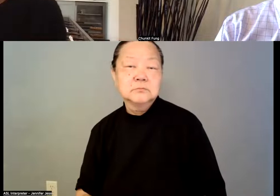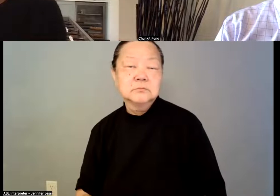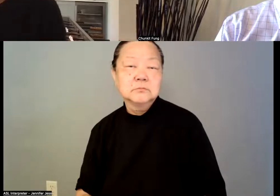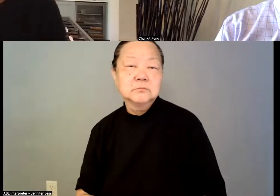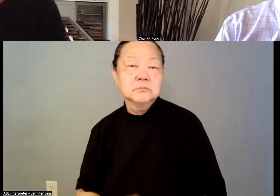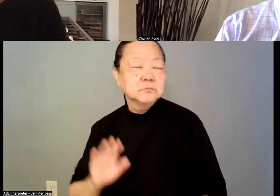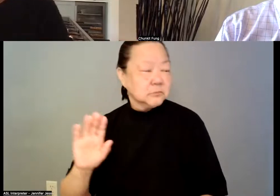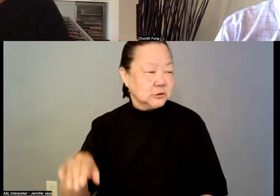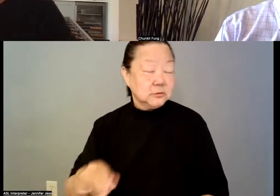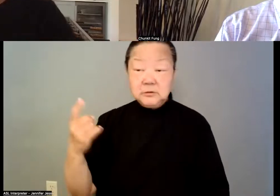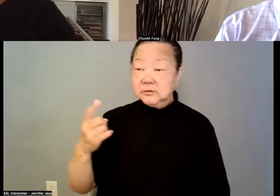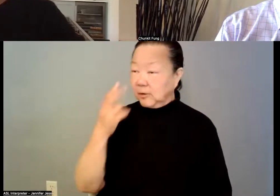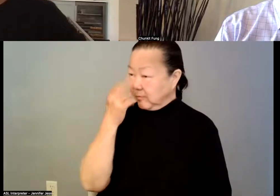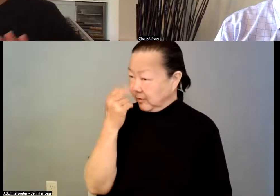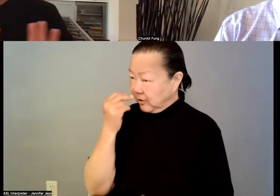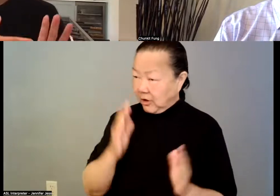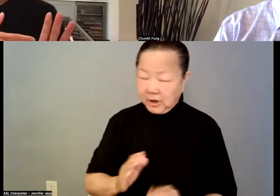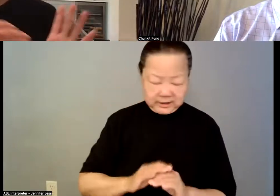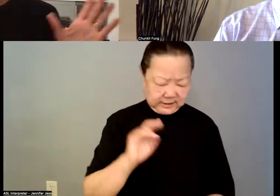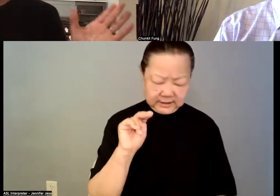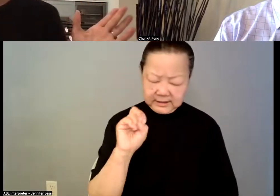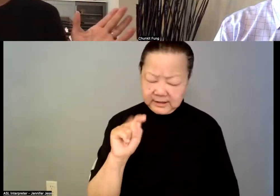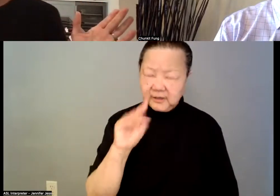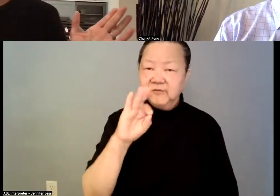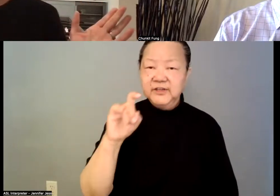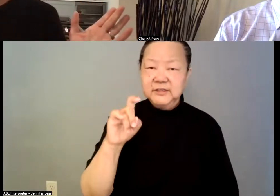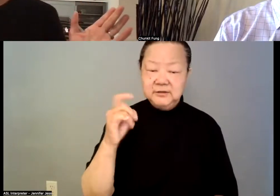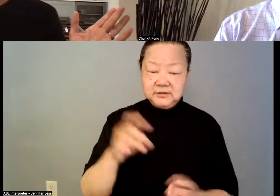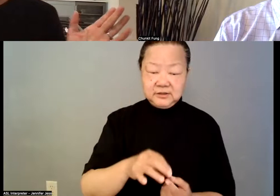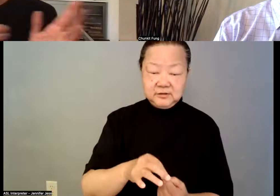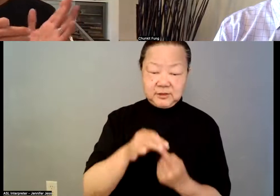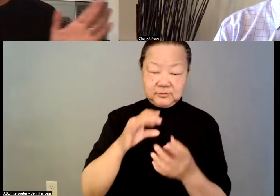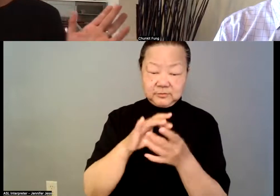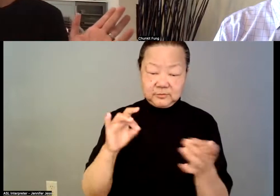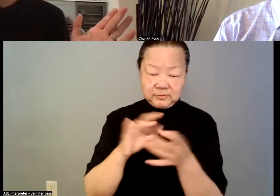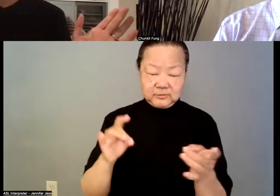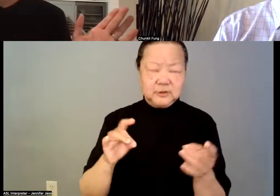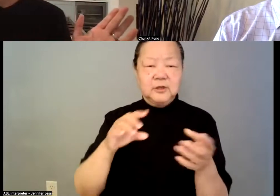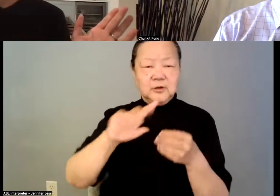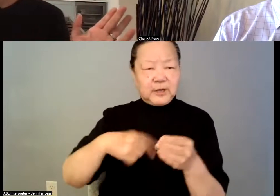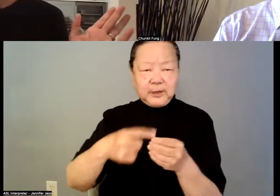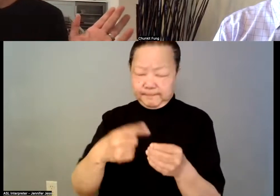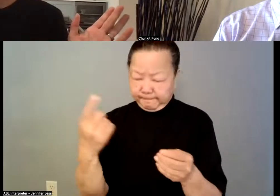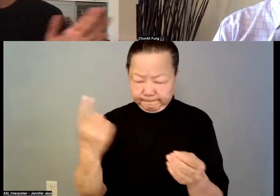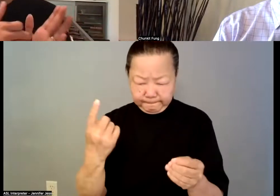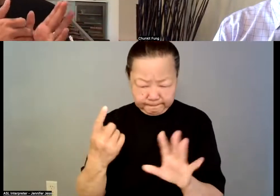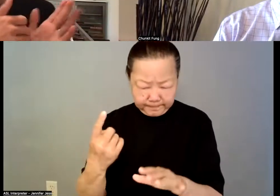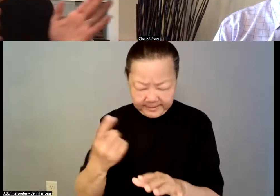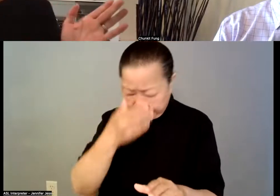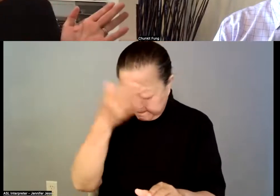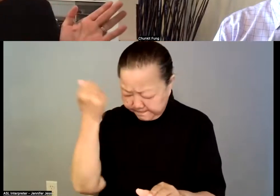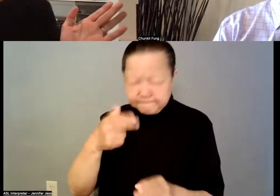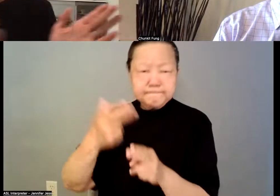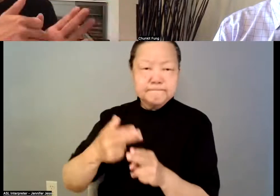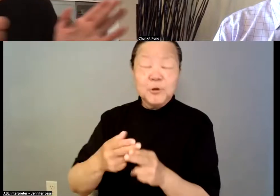There's a comedian on Netflix who has this whole special called Homecoming King. Do you know what I'm talking about? It's, I'm forgetting his name, but